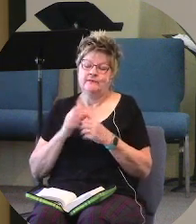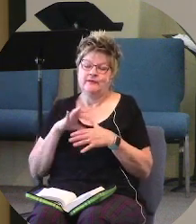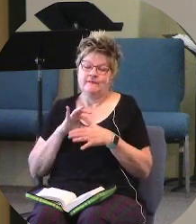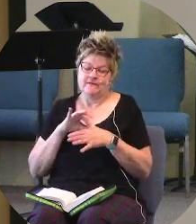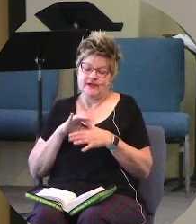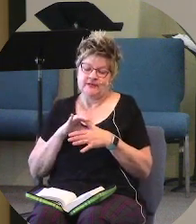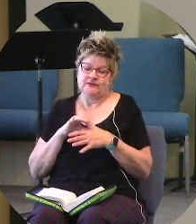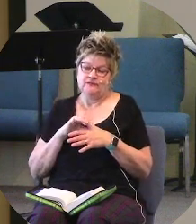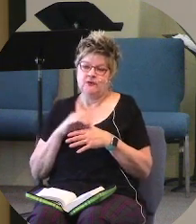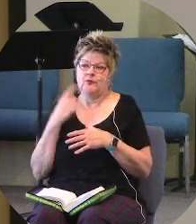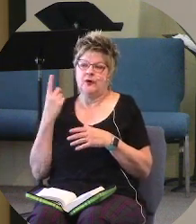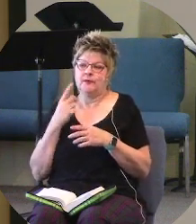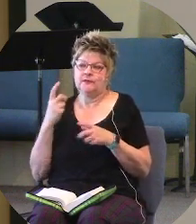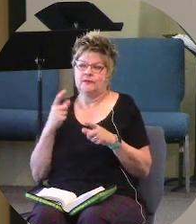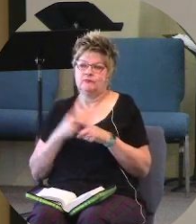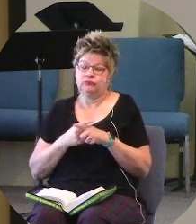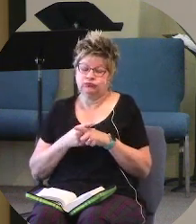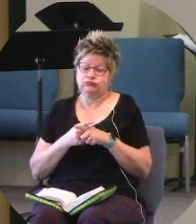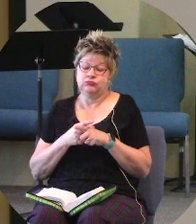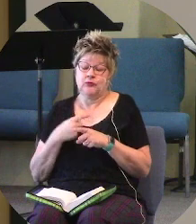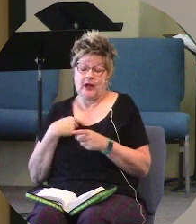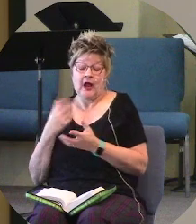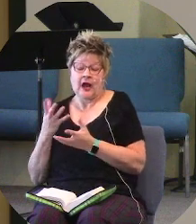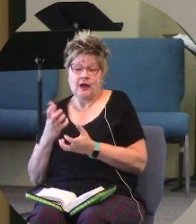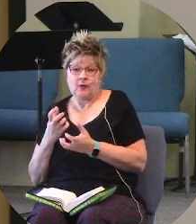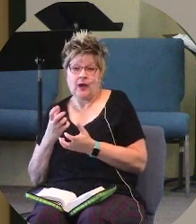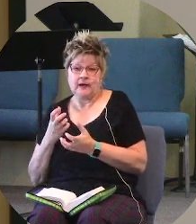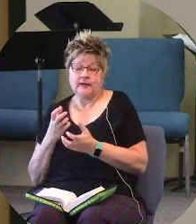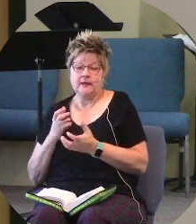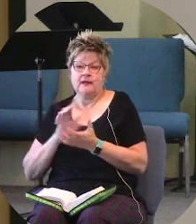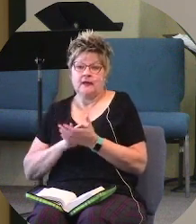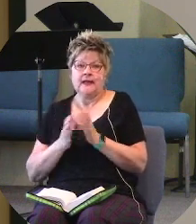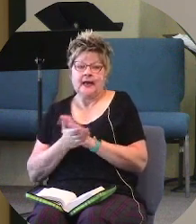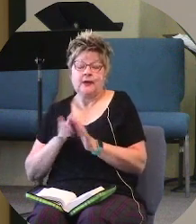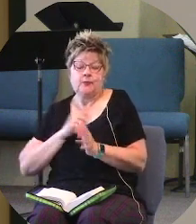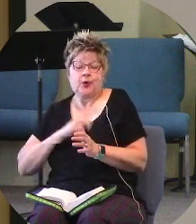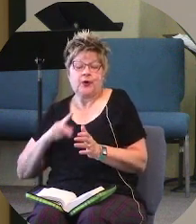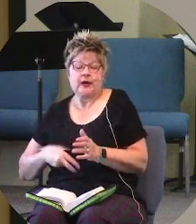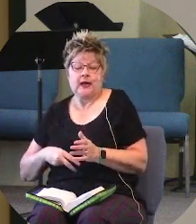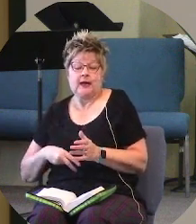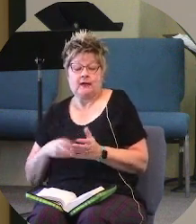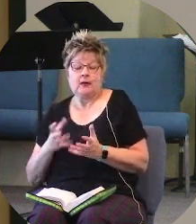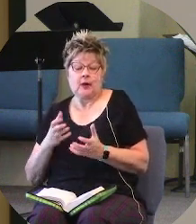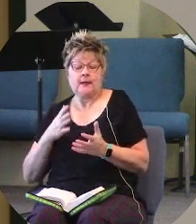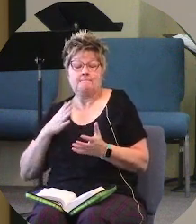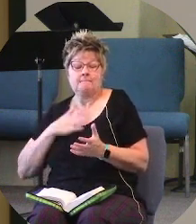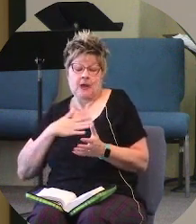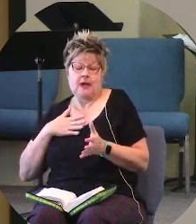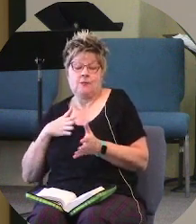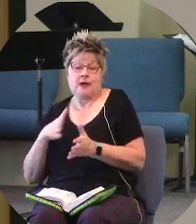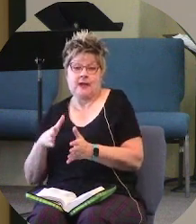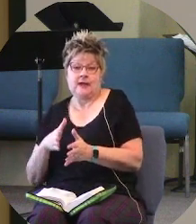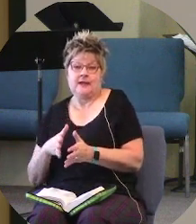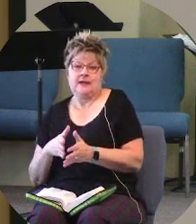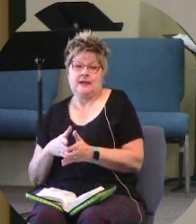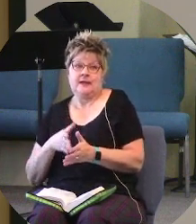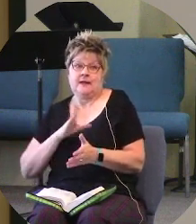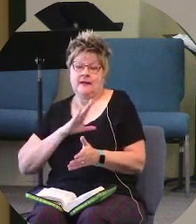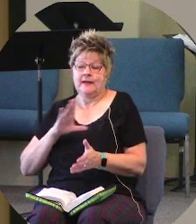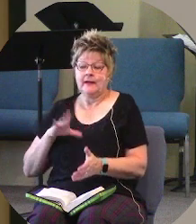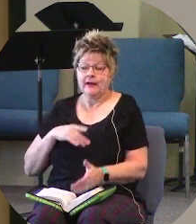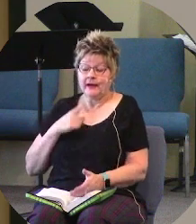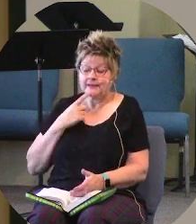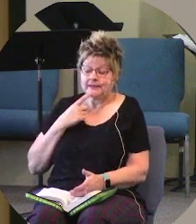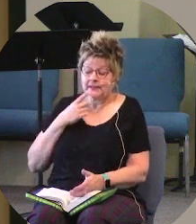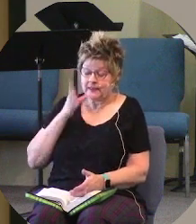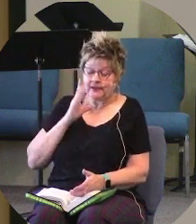going to butt heads with, but I want, like Burger King, I want it my way. And God says, but if